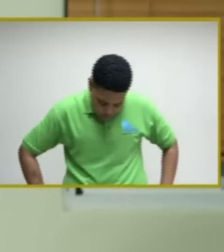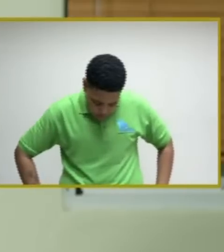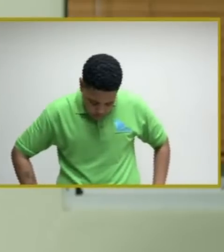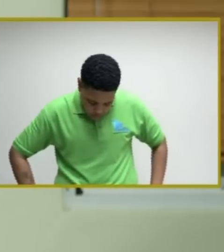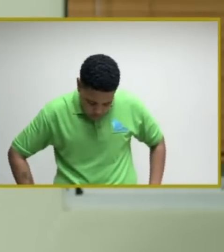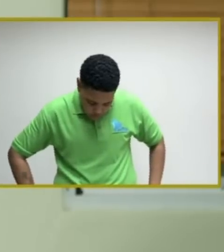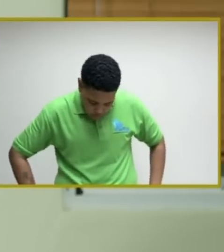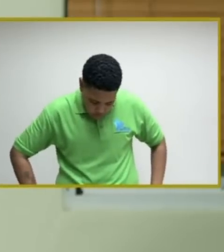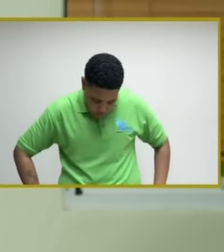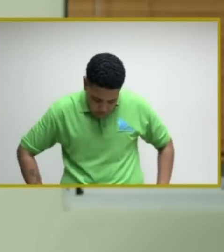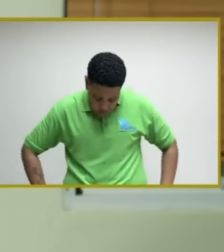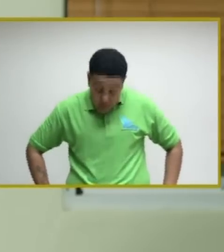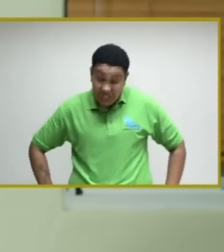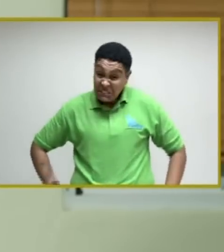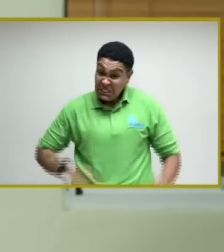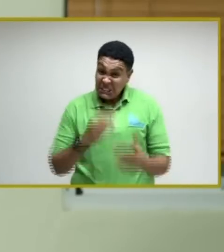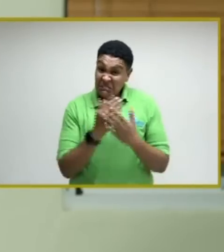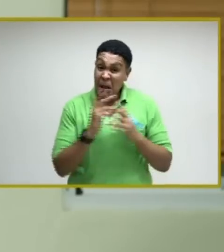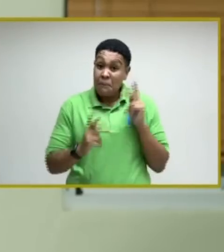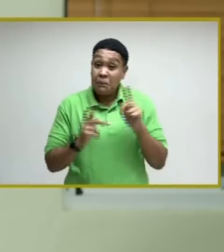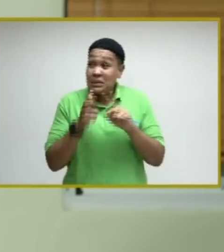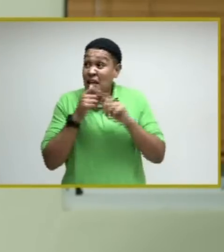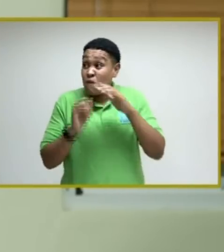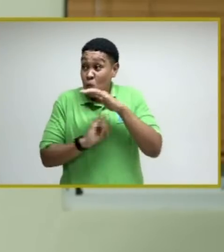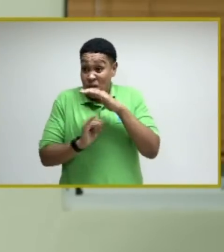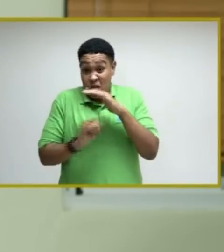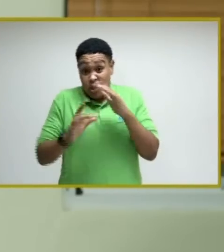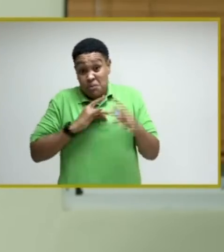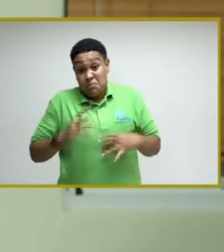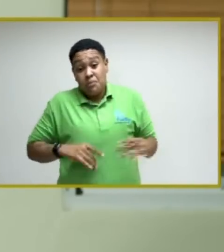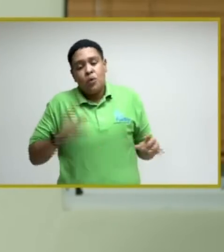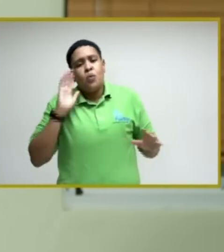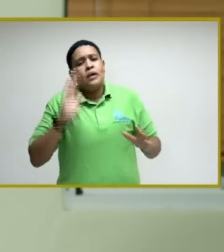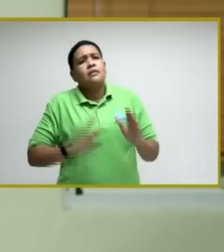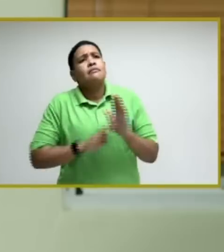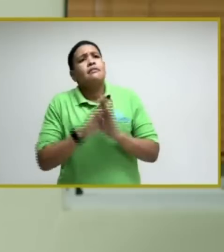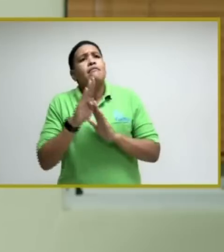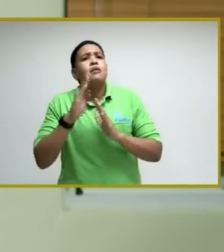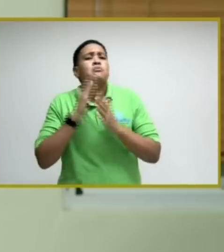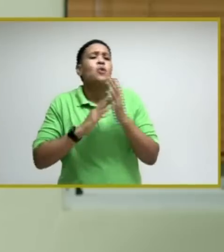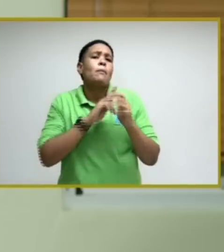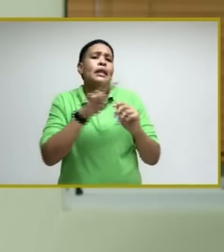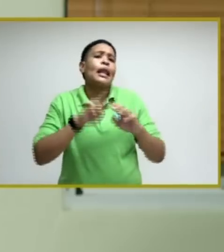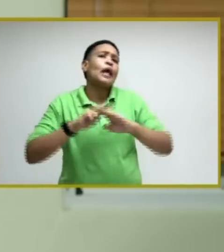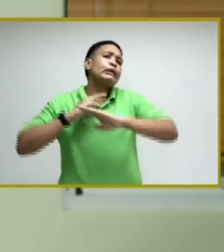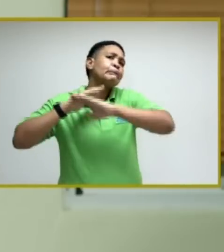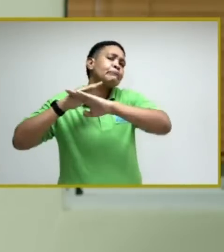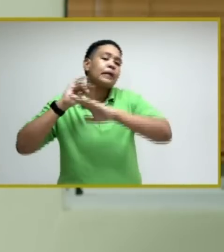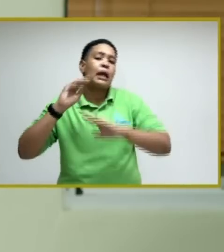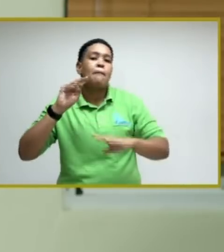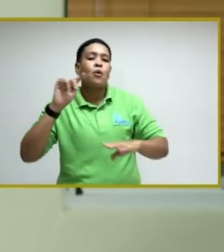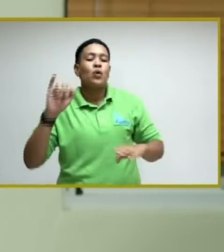had an infection will develop some natural immunity. And the studies that we